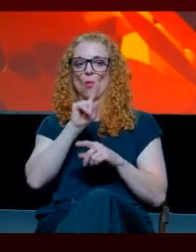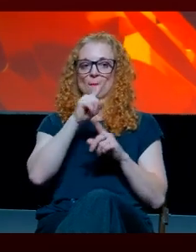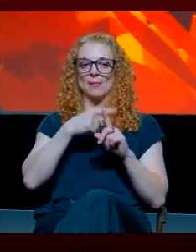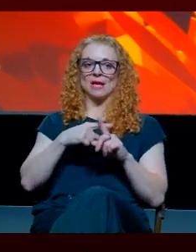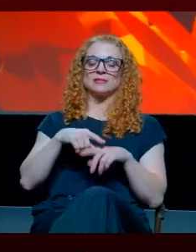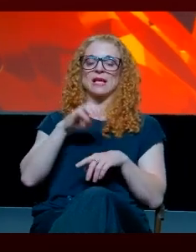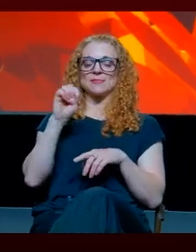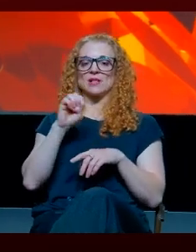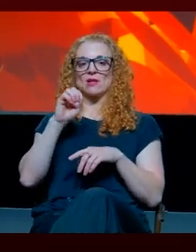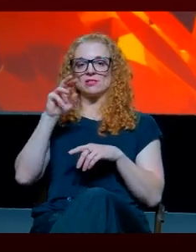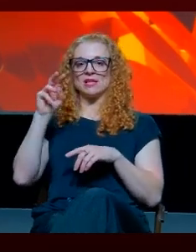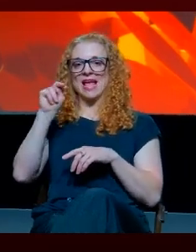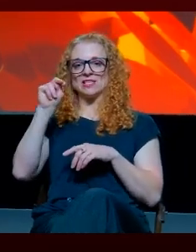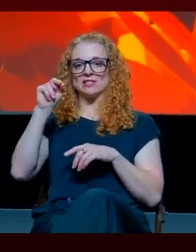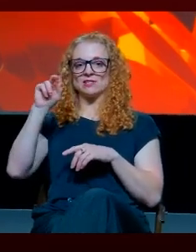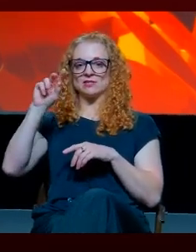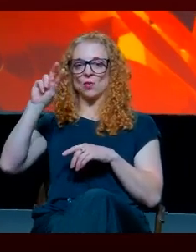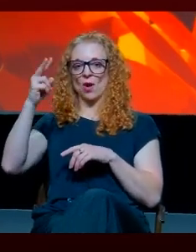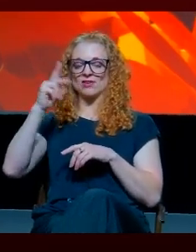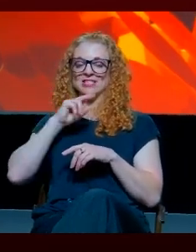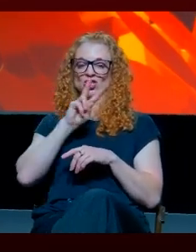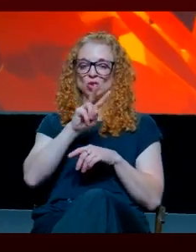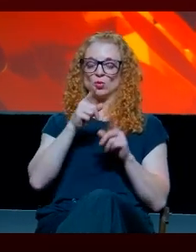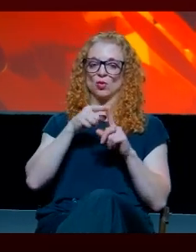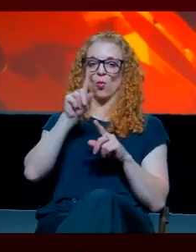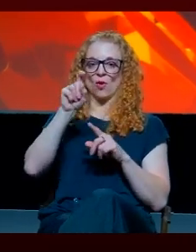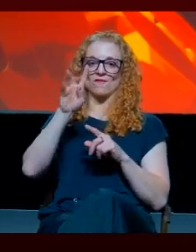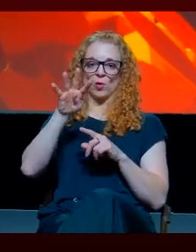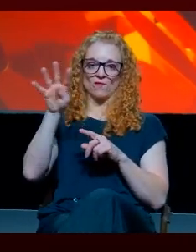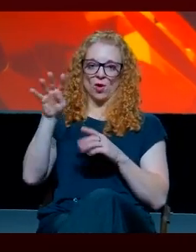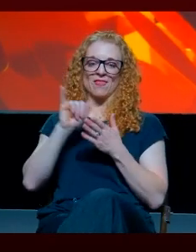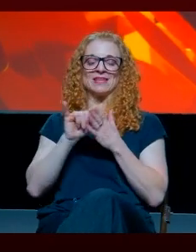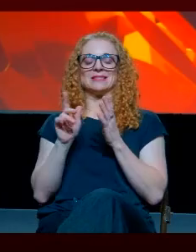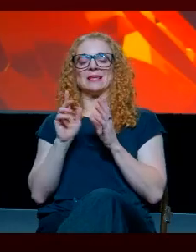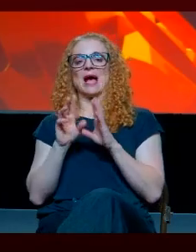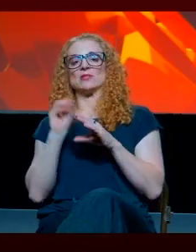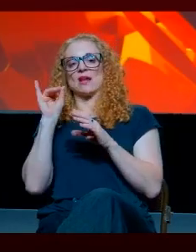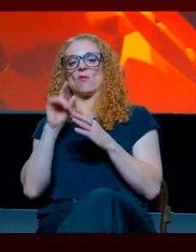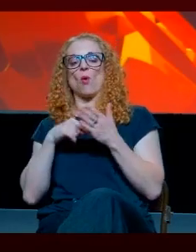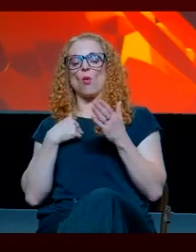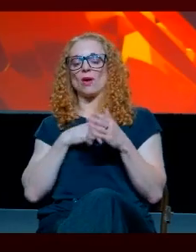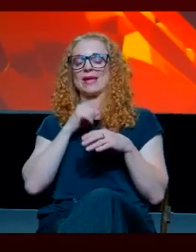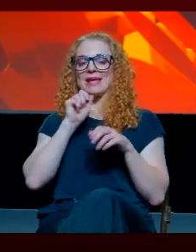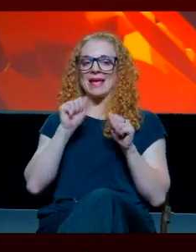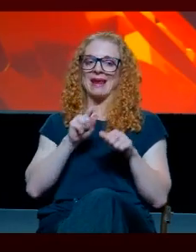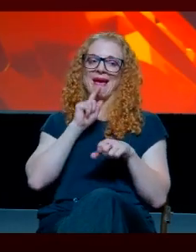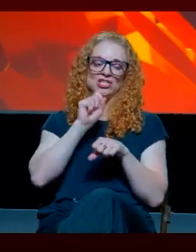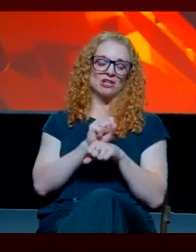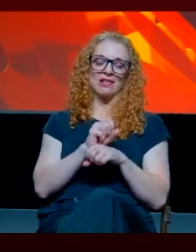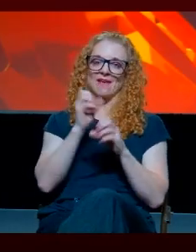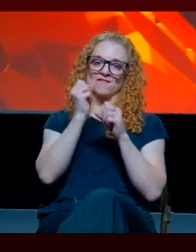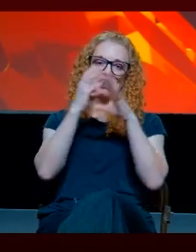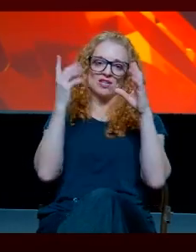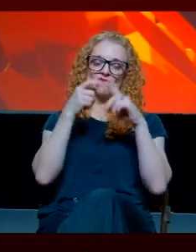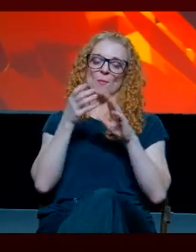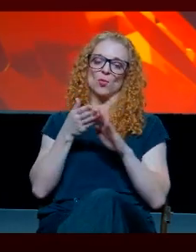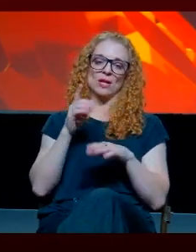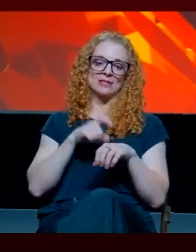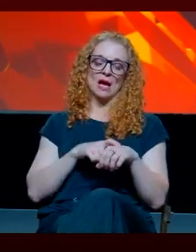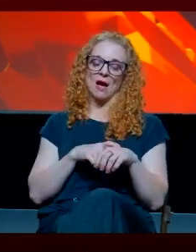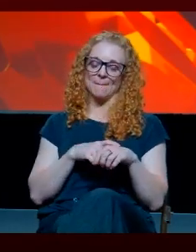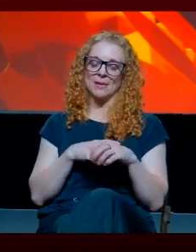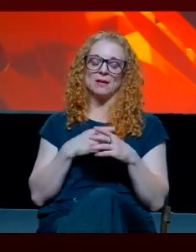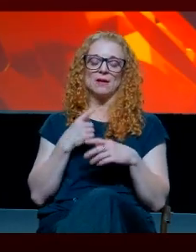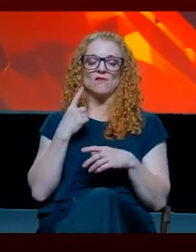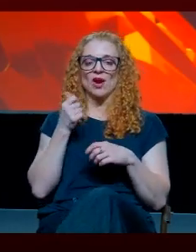squared is essentially 2 to the 144. Definitely outside of what we can actually possibly even envision from a runtime running